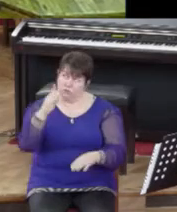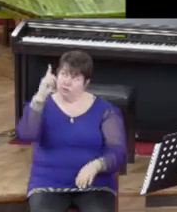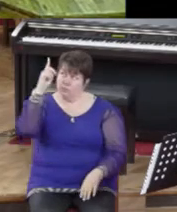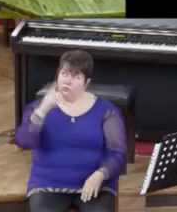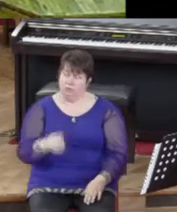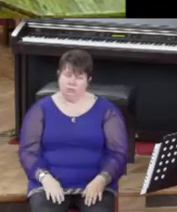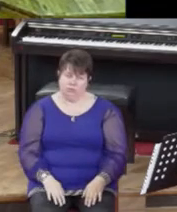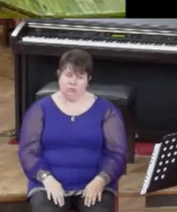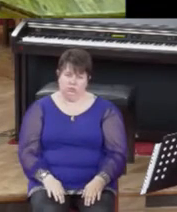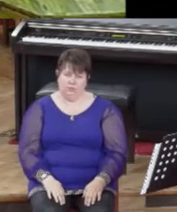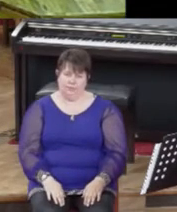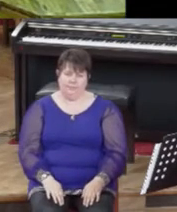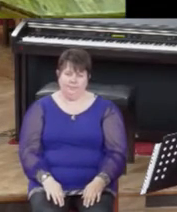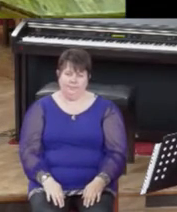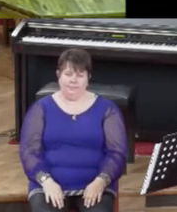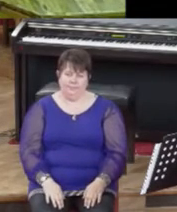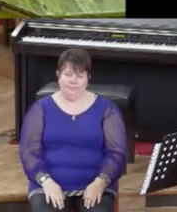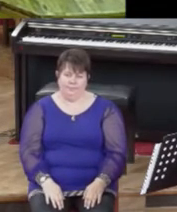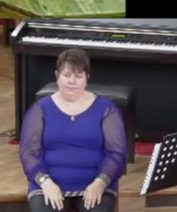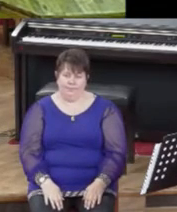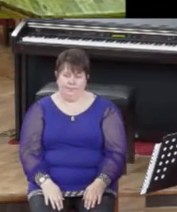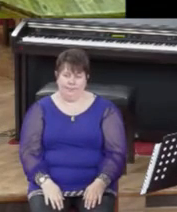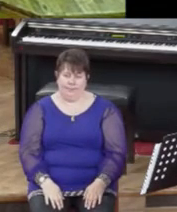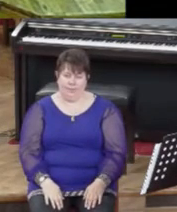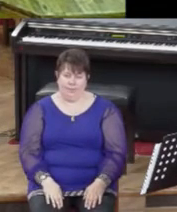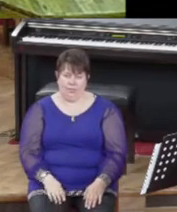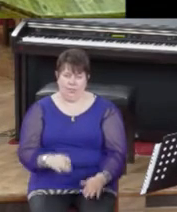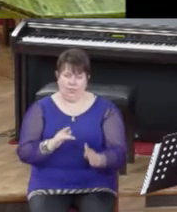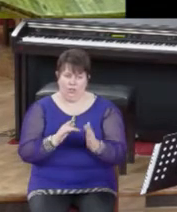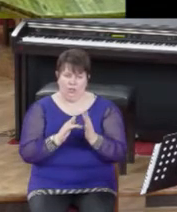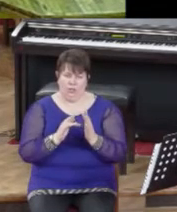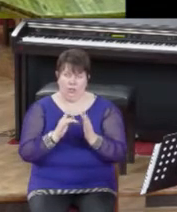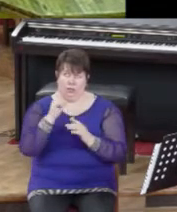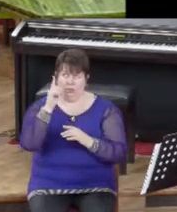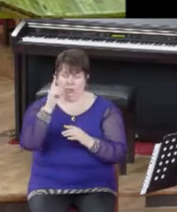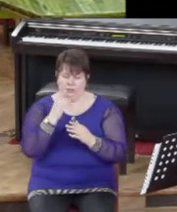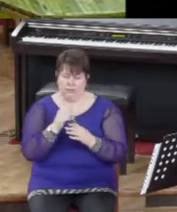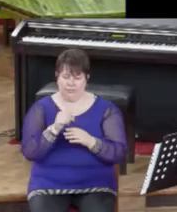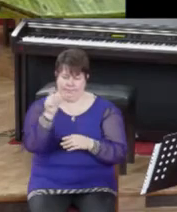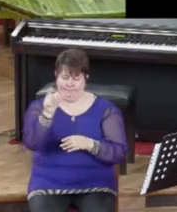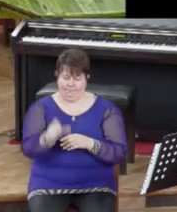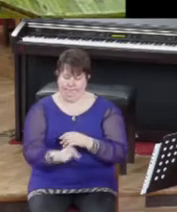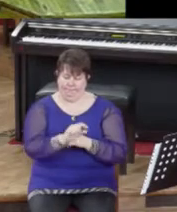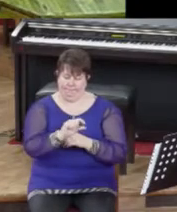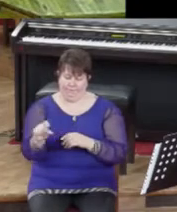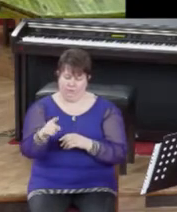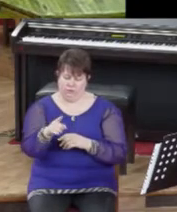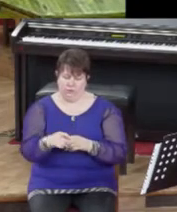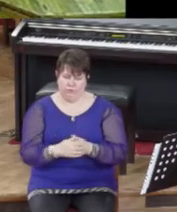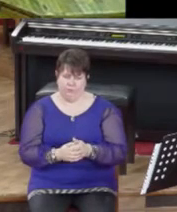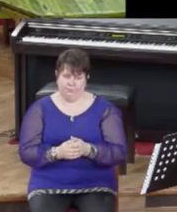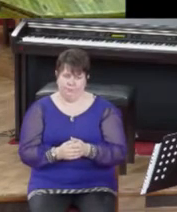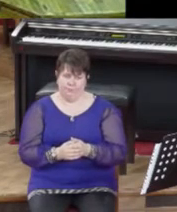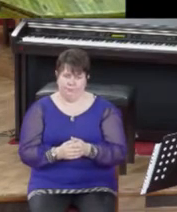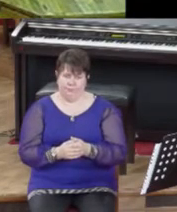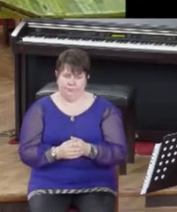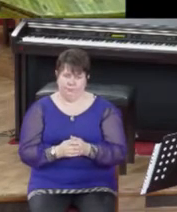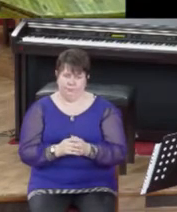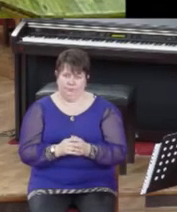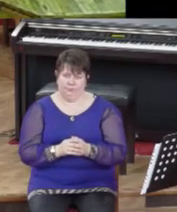Lord? The Lord bless you as you do the best that you can to parent and